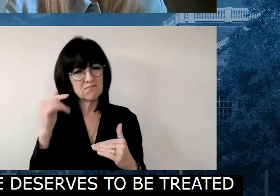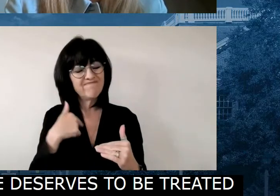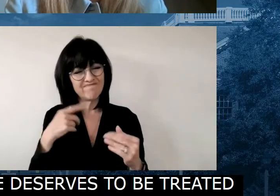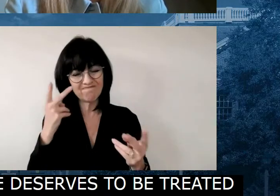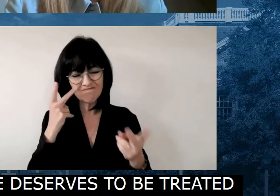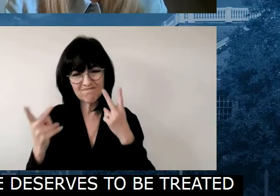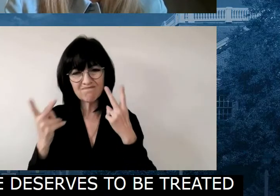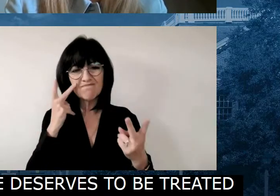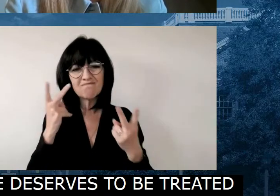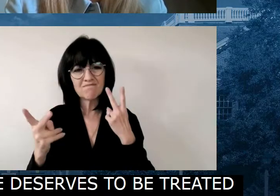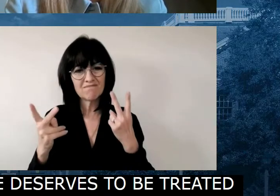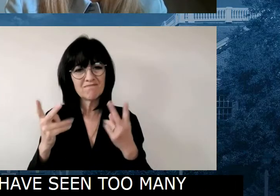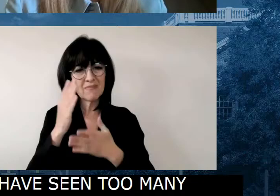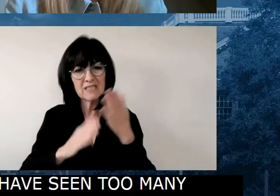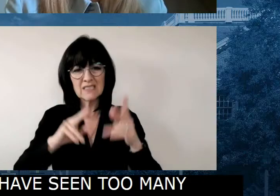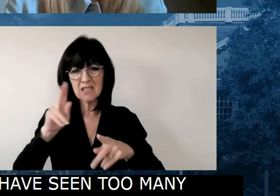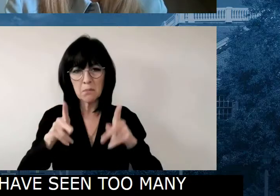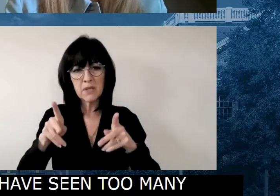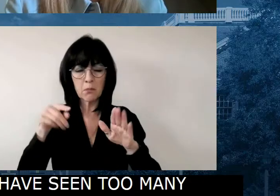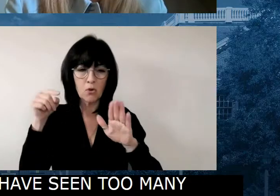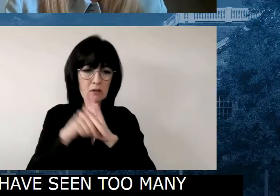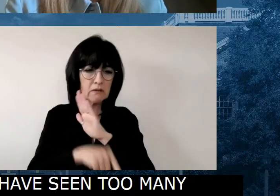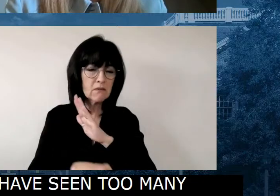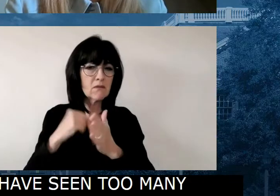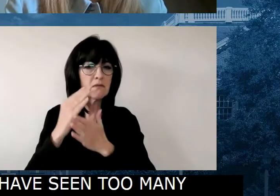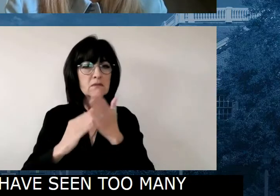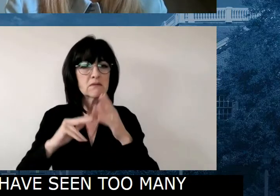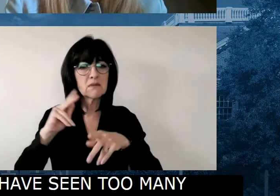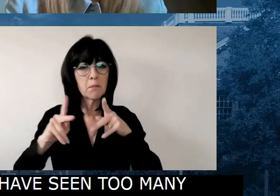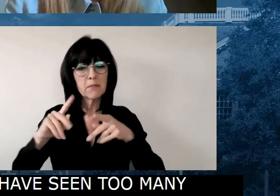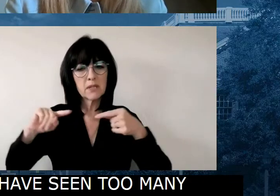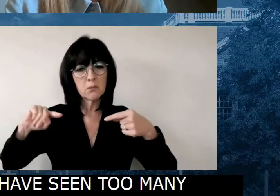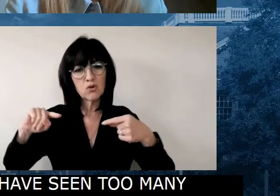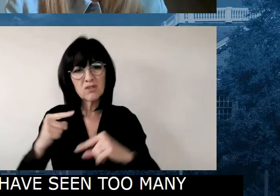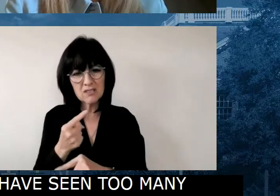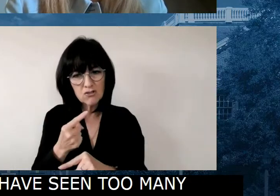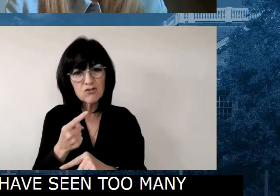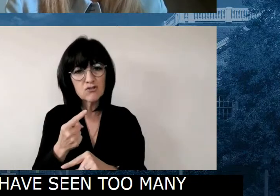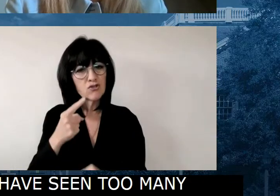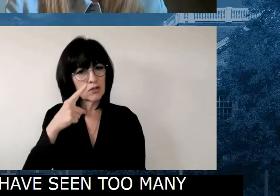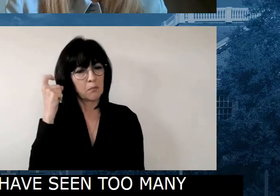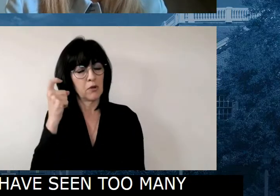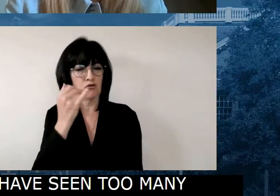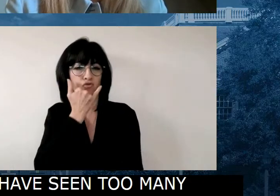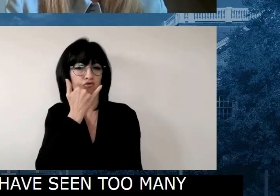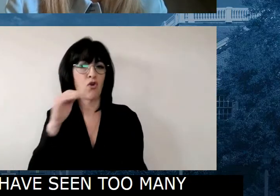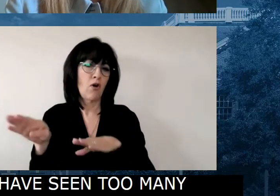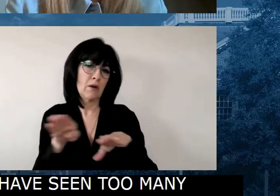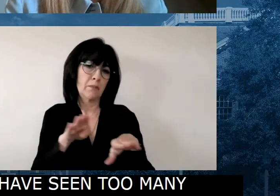or injured in those encounters.